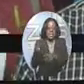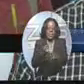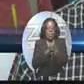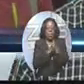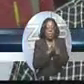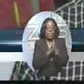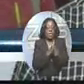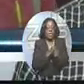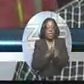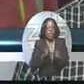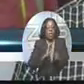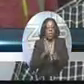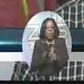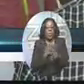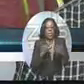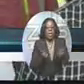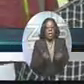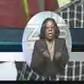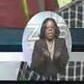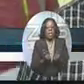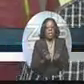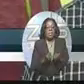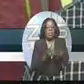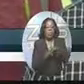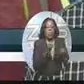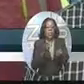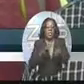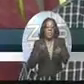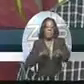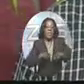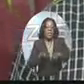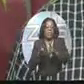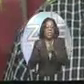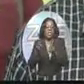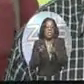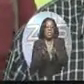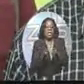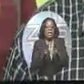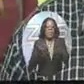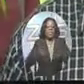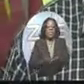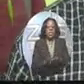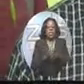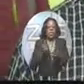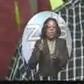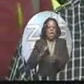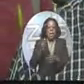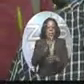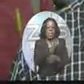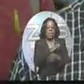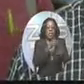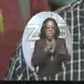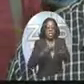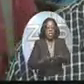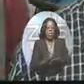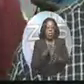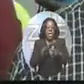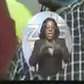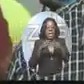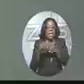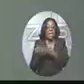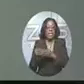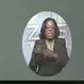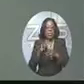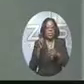administration, but the B3As now need to move in a different direction. And I think with this administration, you'll see much improvement for track and field throughout